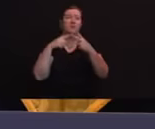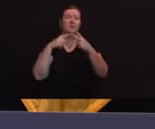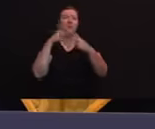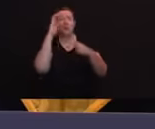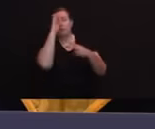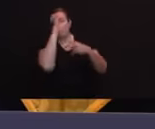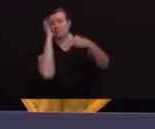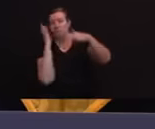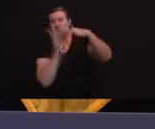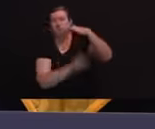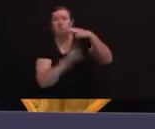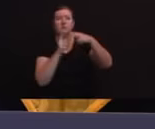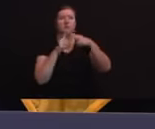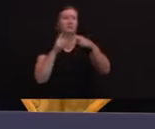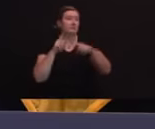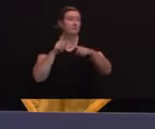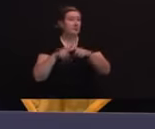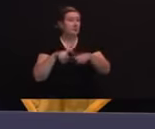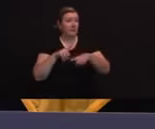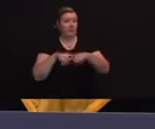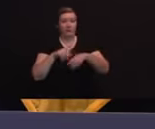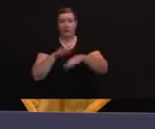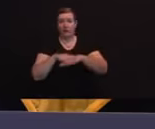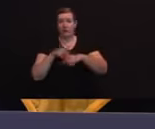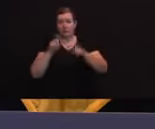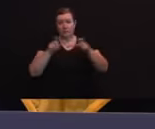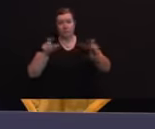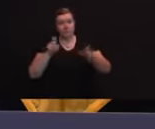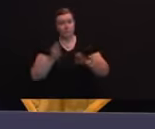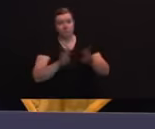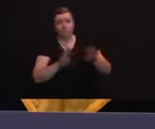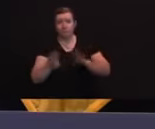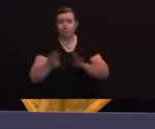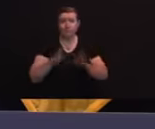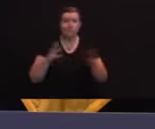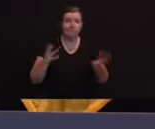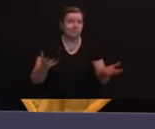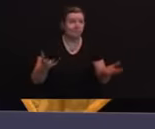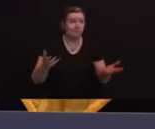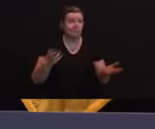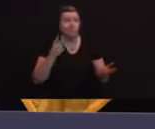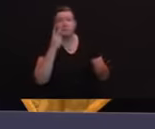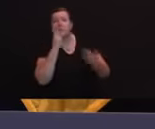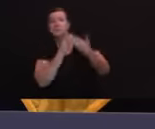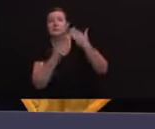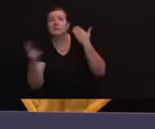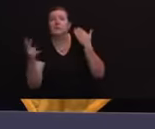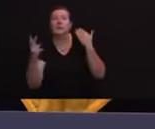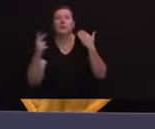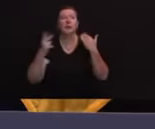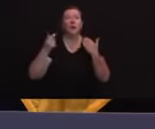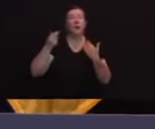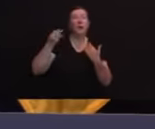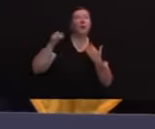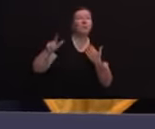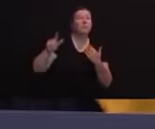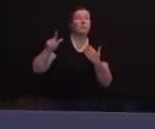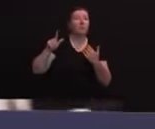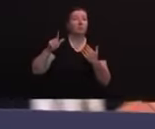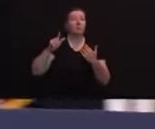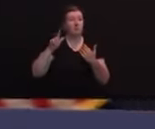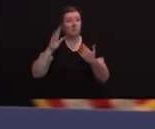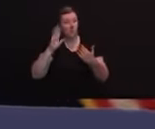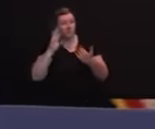Any color on that? And do you still feel like April is a time when we're in a different, better place? First, on the